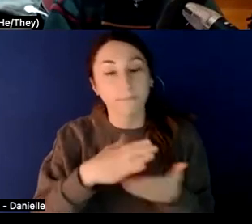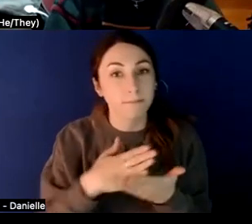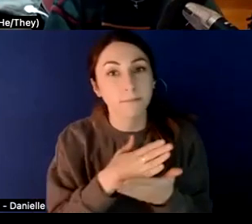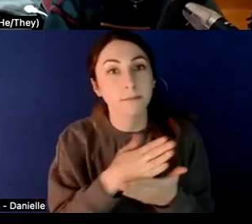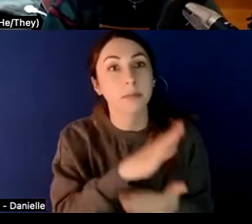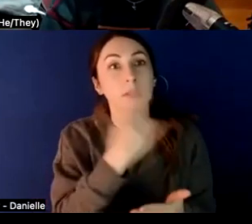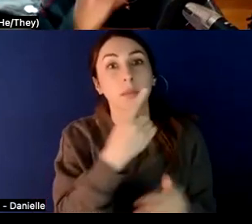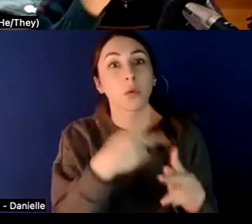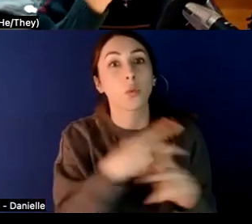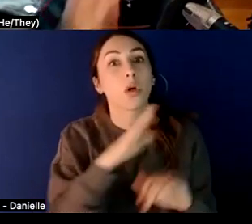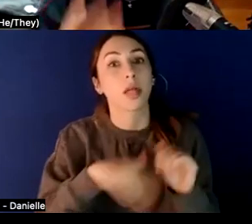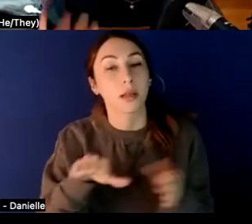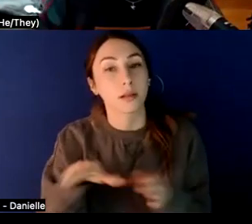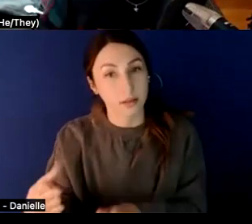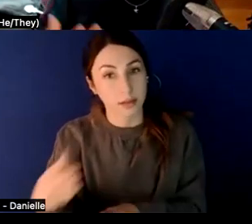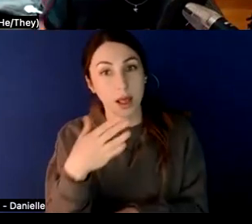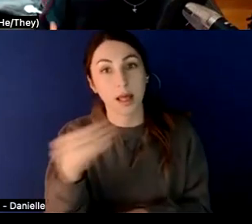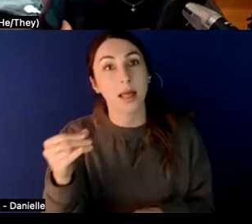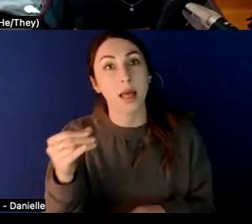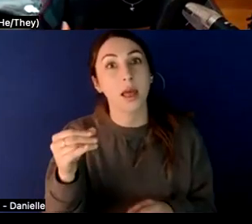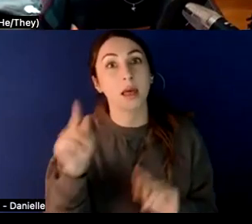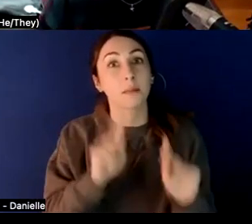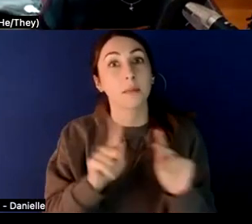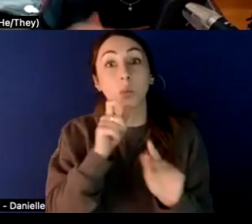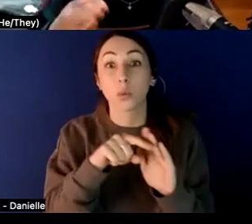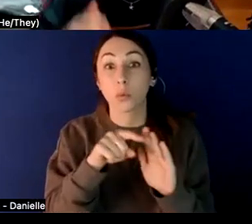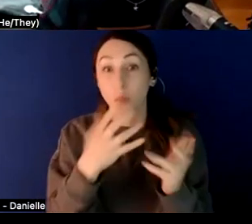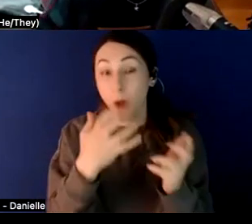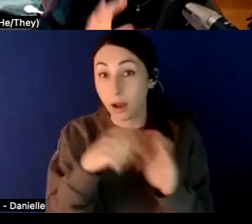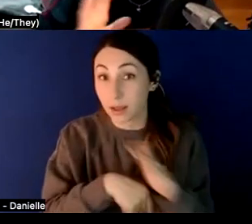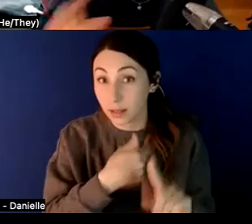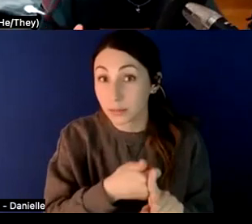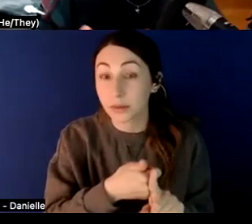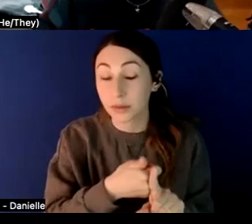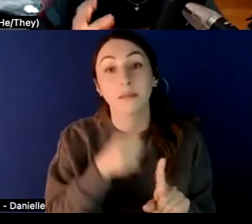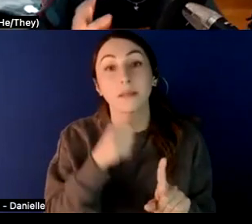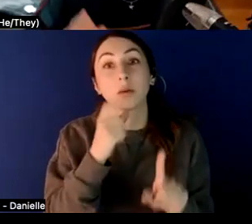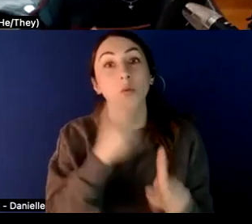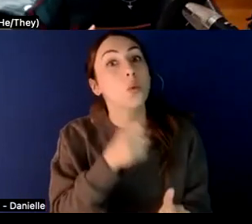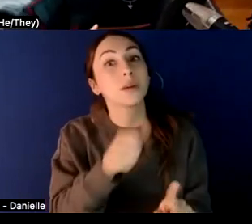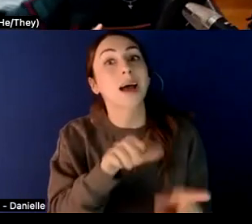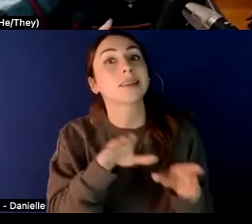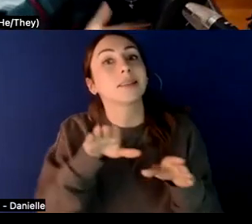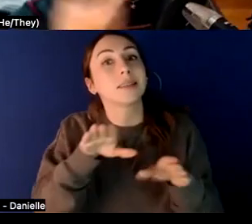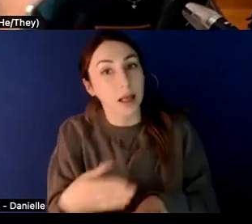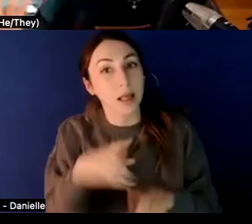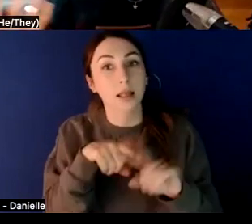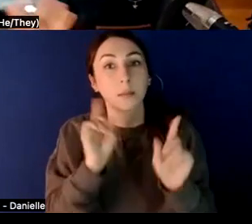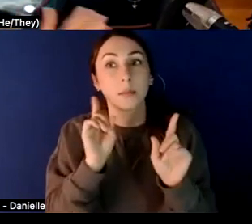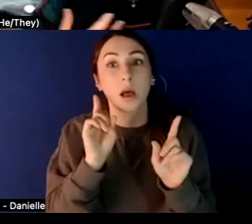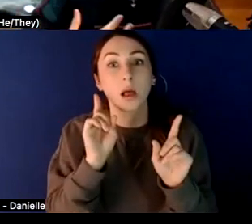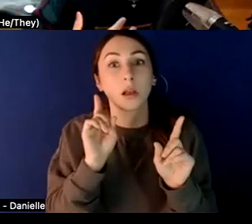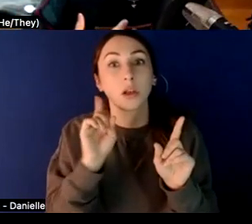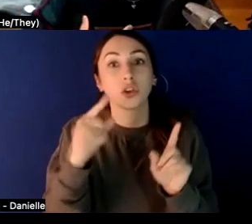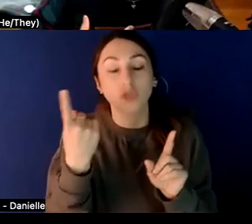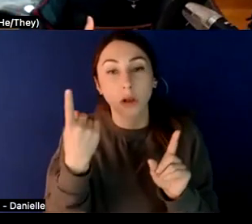also that suicidal people's goal is not necessarily to die, but to rid of